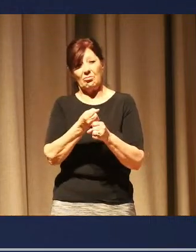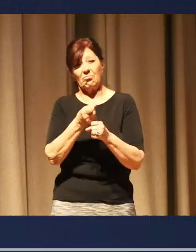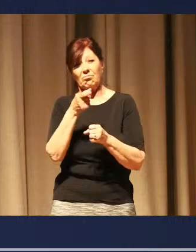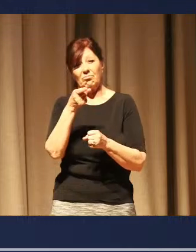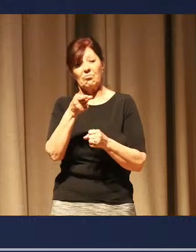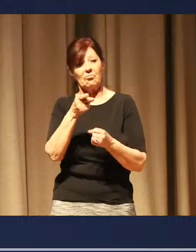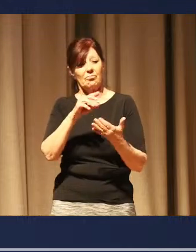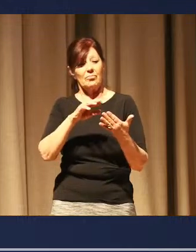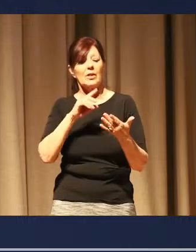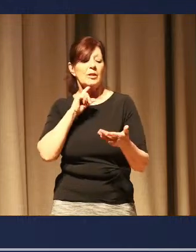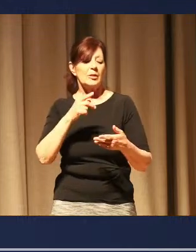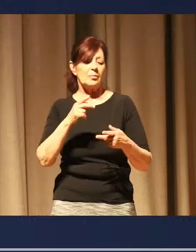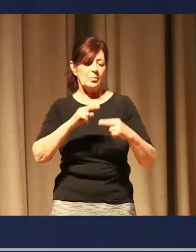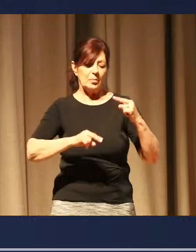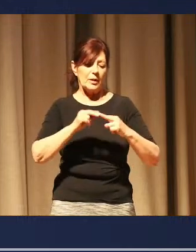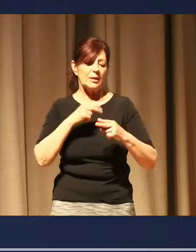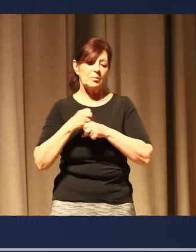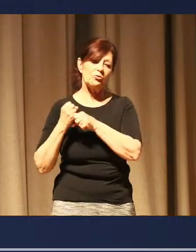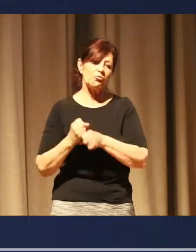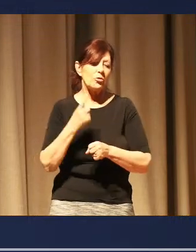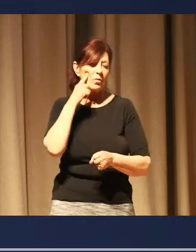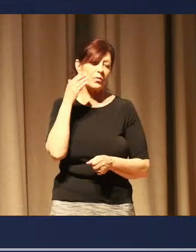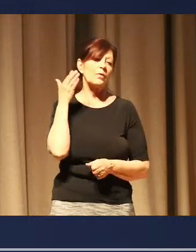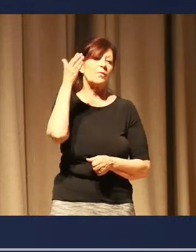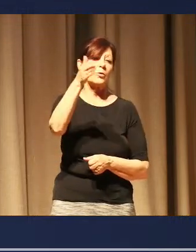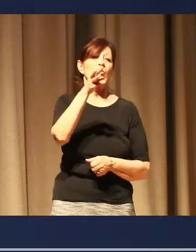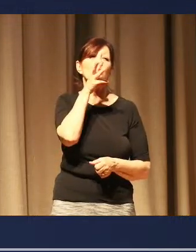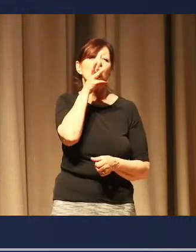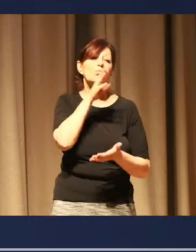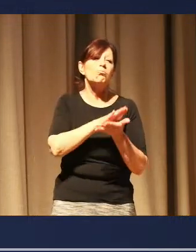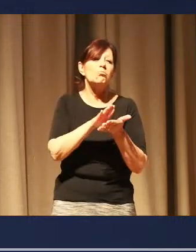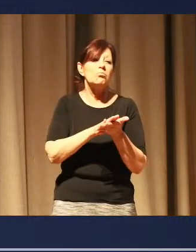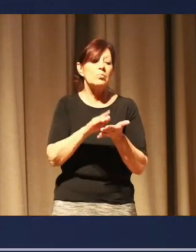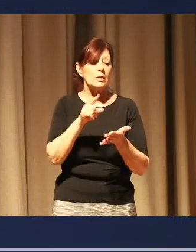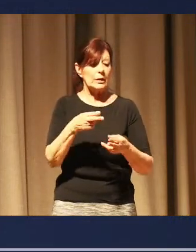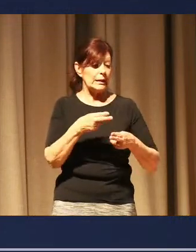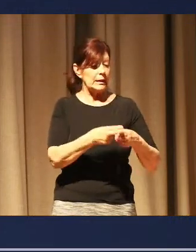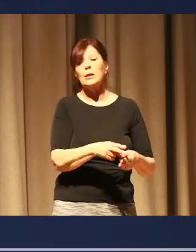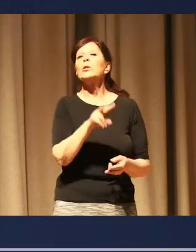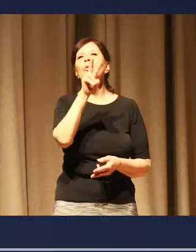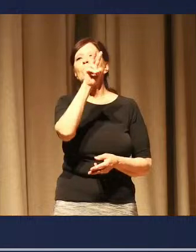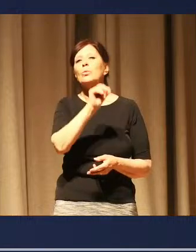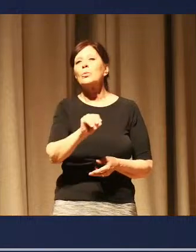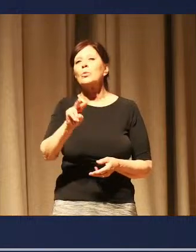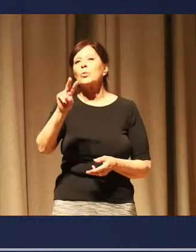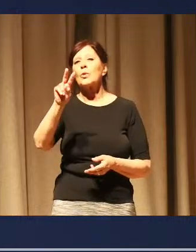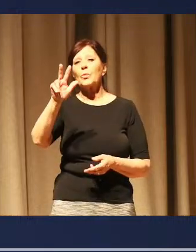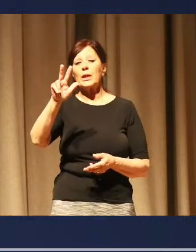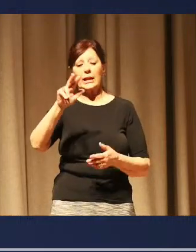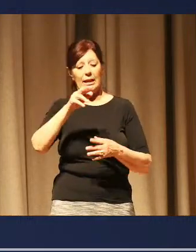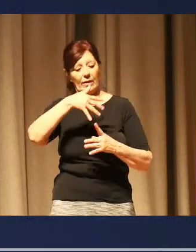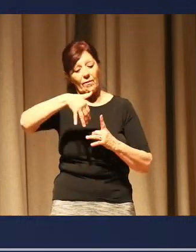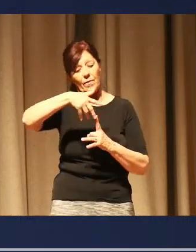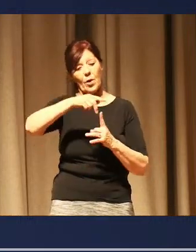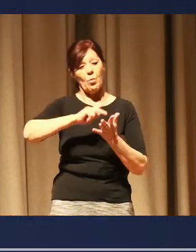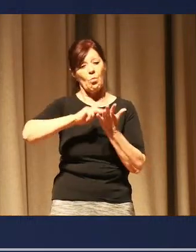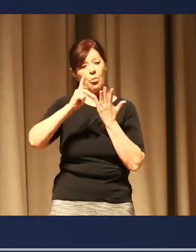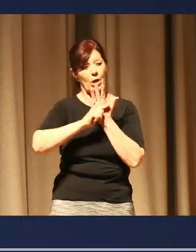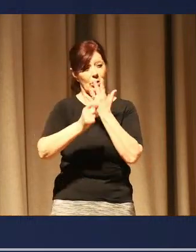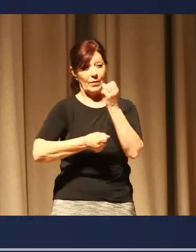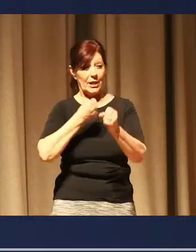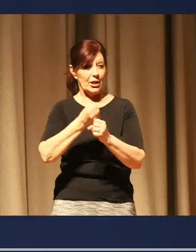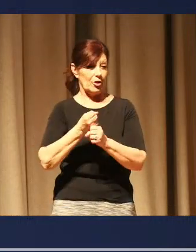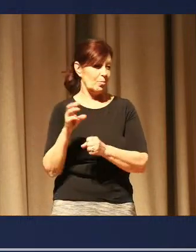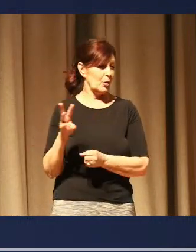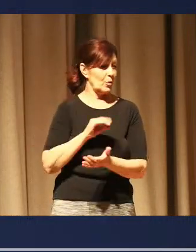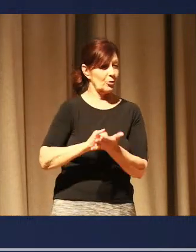thereby strengthening it for the future. This project was named the 2023 Environmental Project of the Year by the